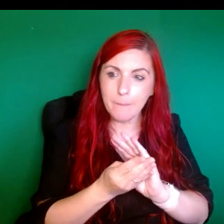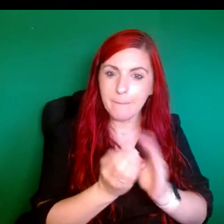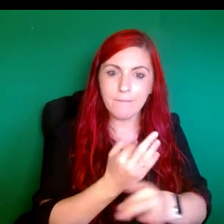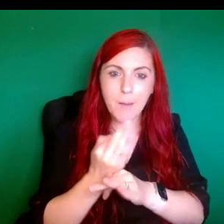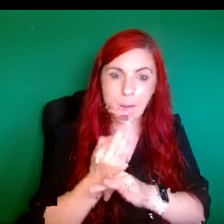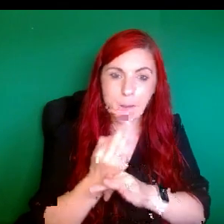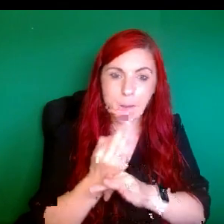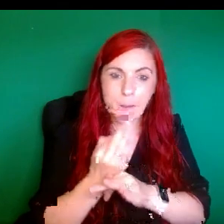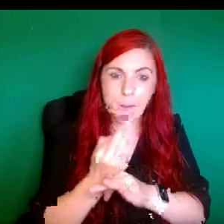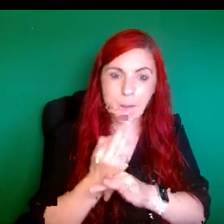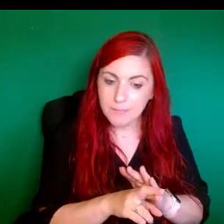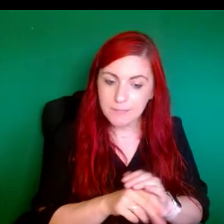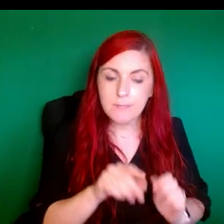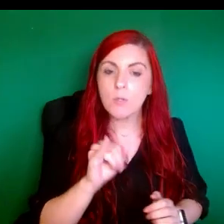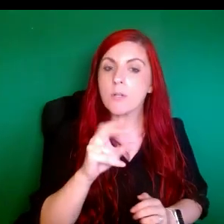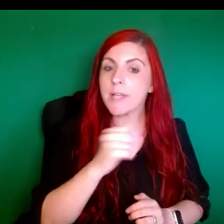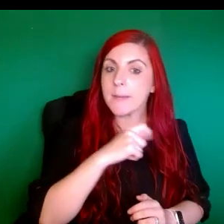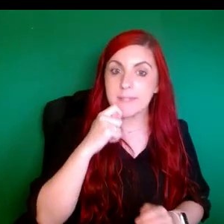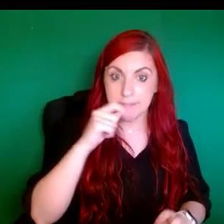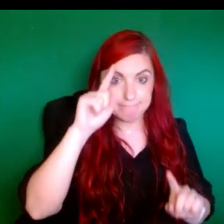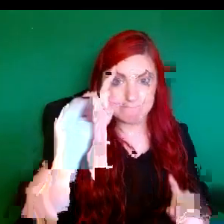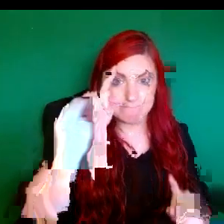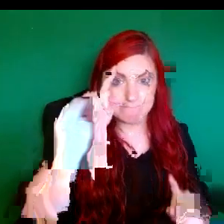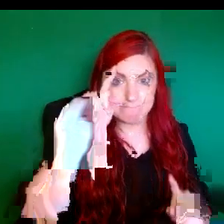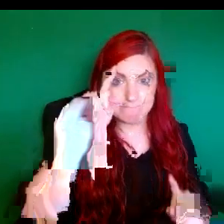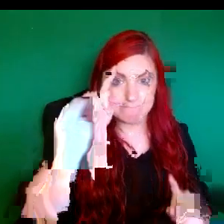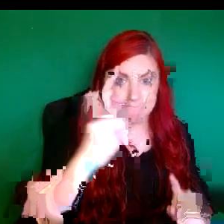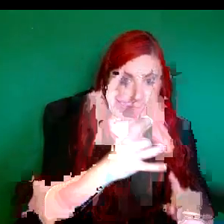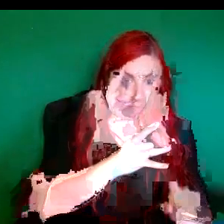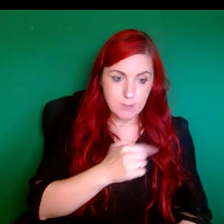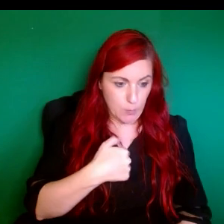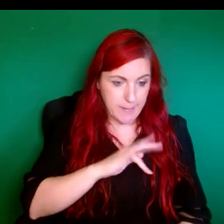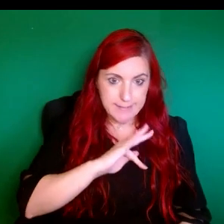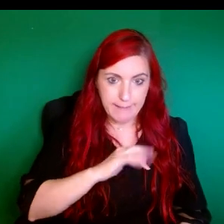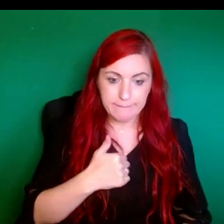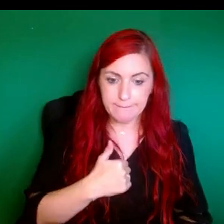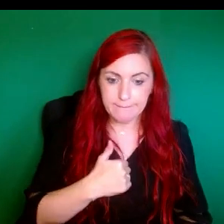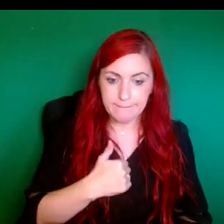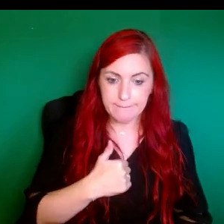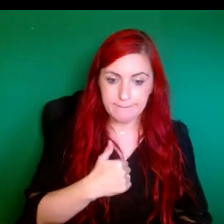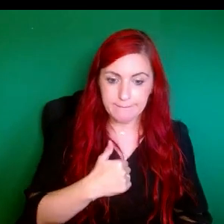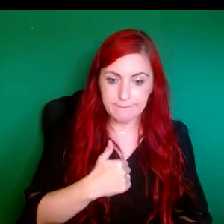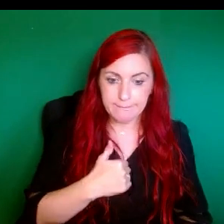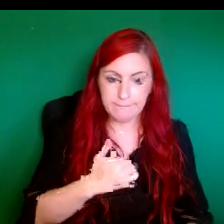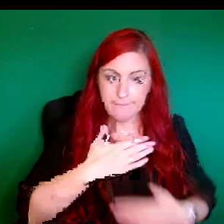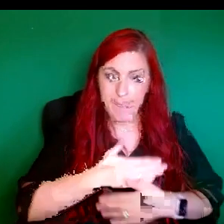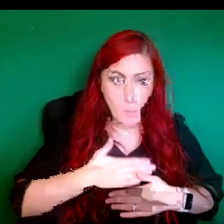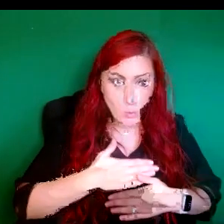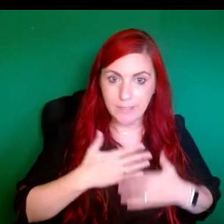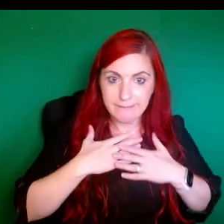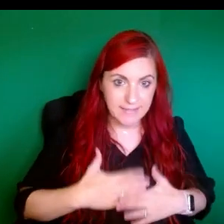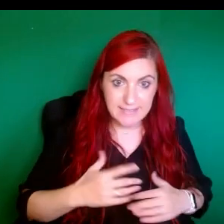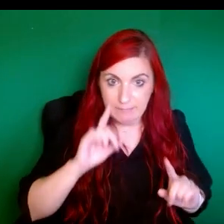career in youth work. So he said, I didn't know how to be myself,